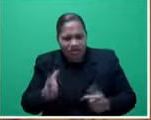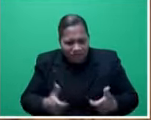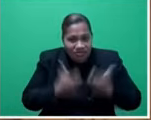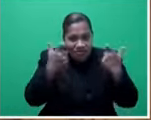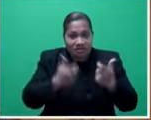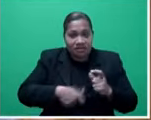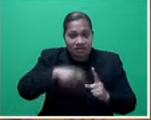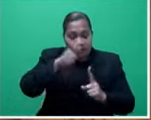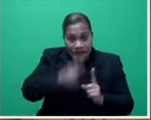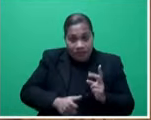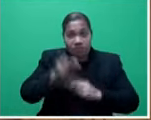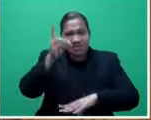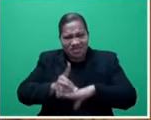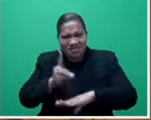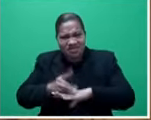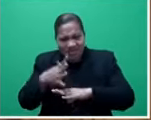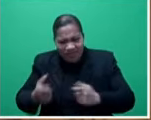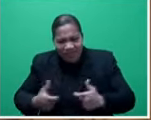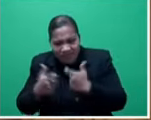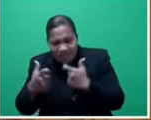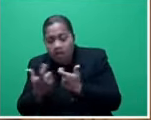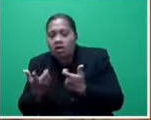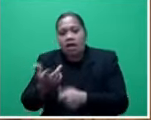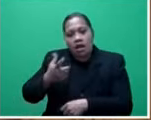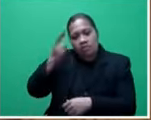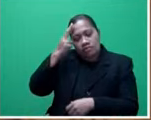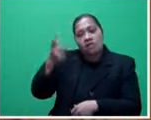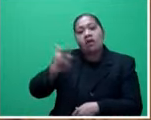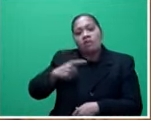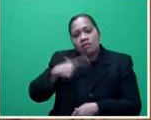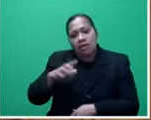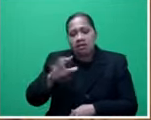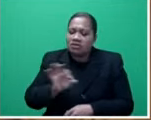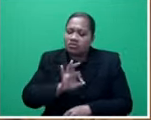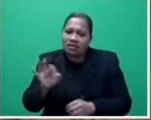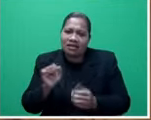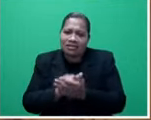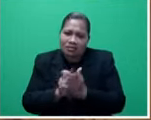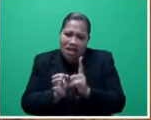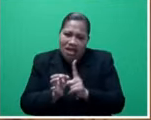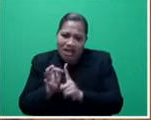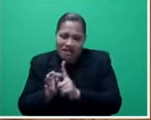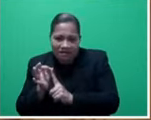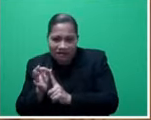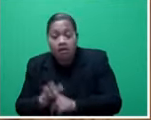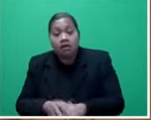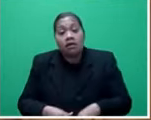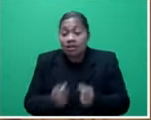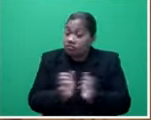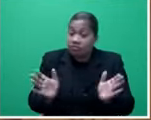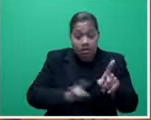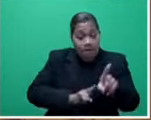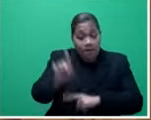why there has been slow progress in improving accessibility to public spaces. Generally, most